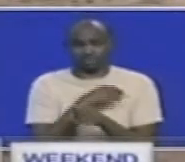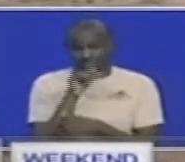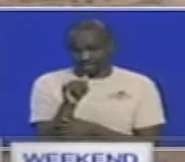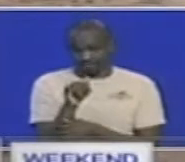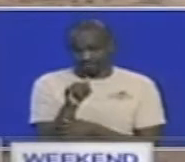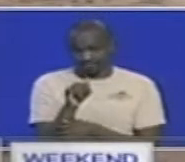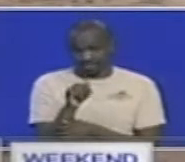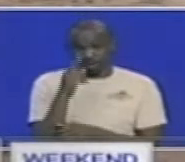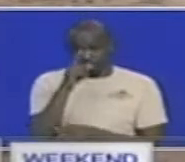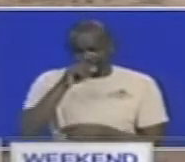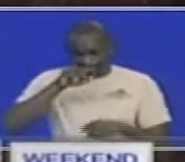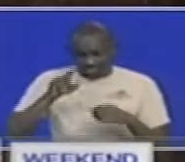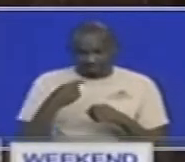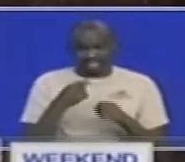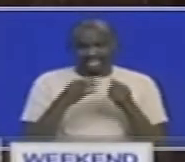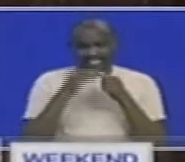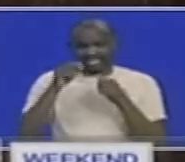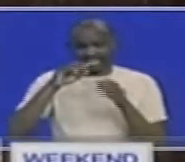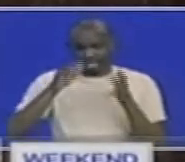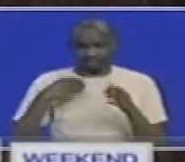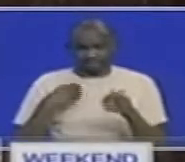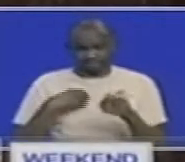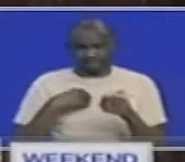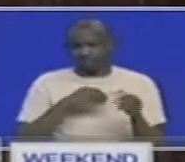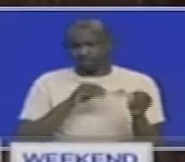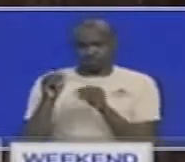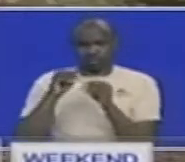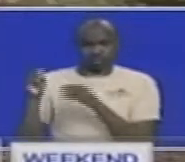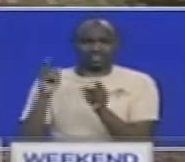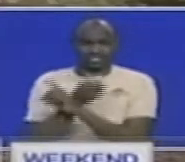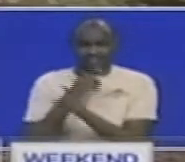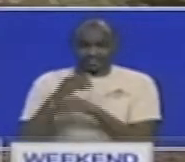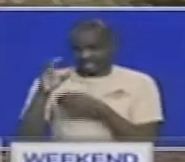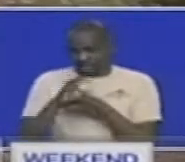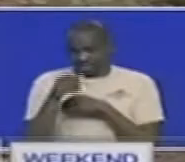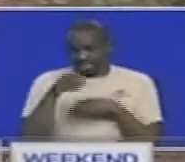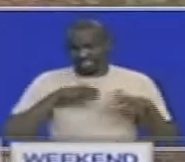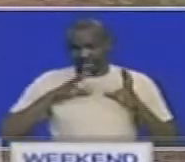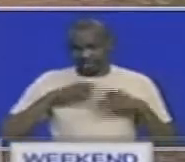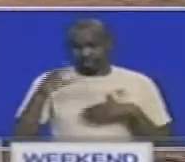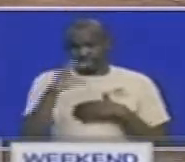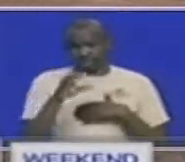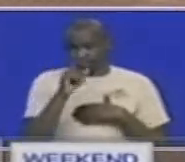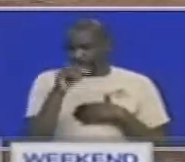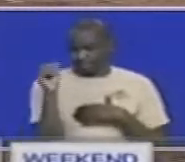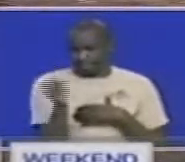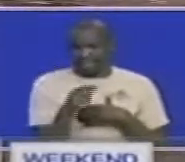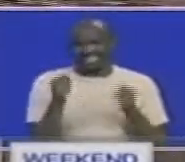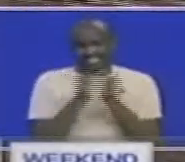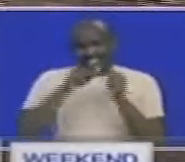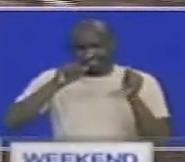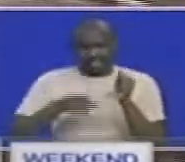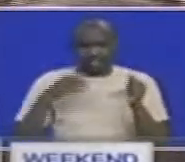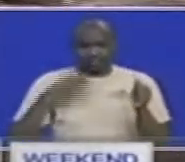About 1,800 households have been displaced in Samburu County in the last 1 month, and close to 10,000 people are living